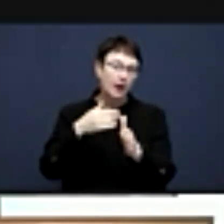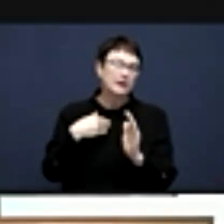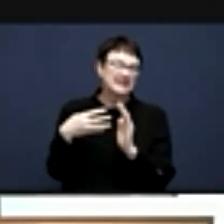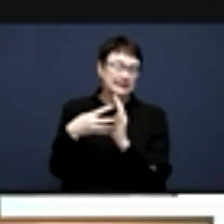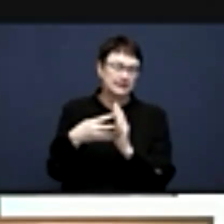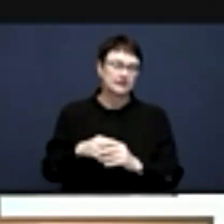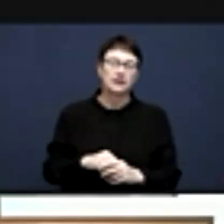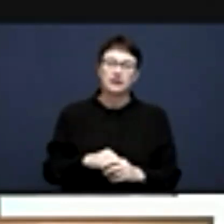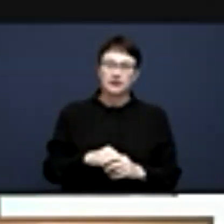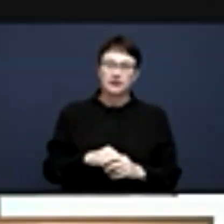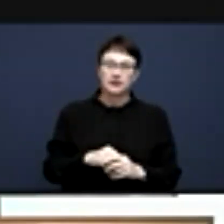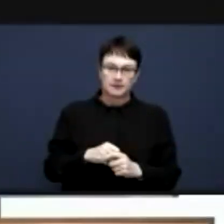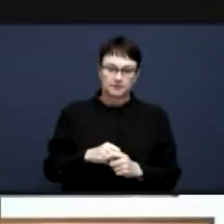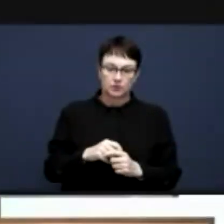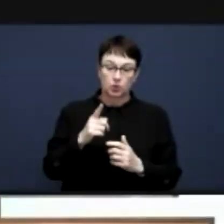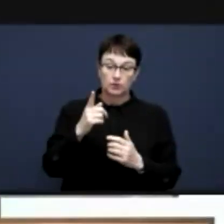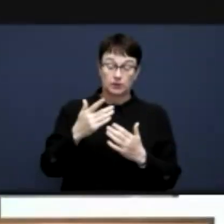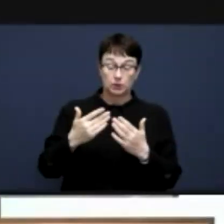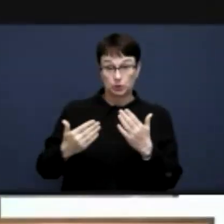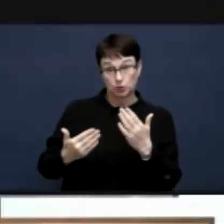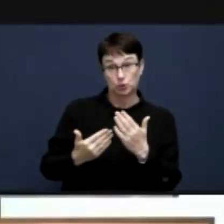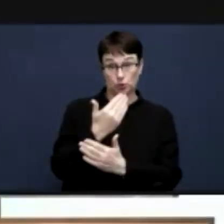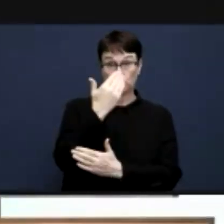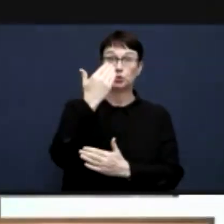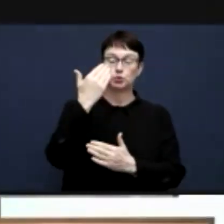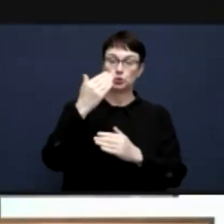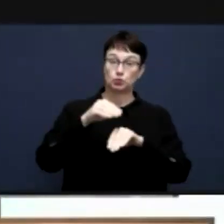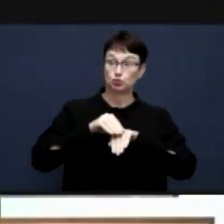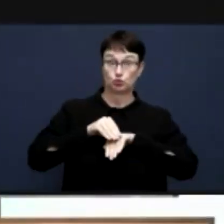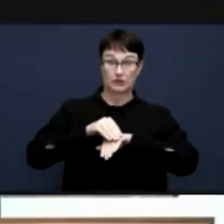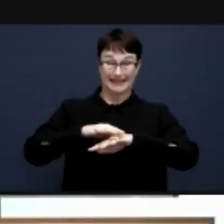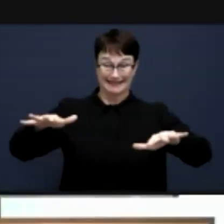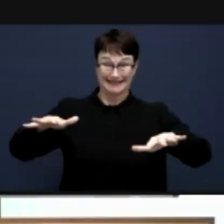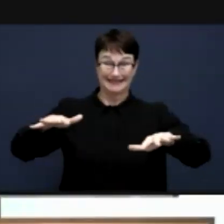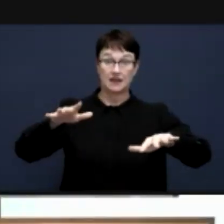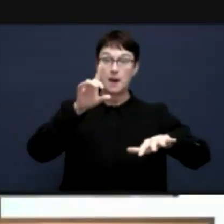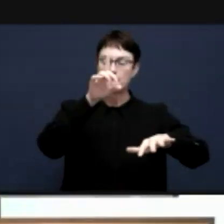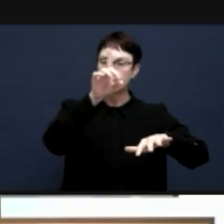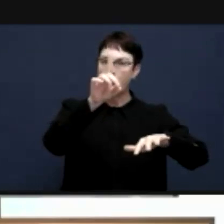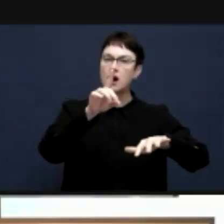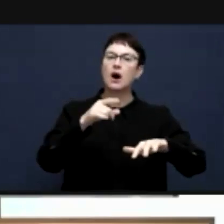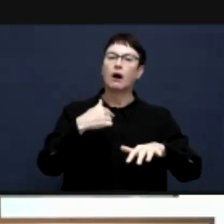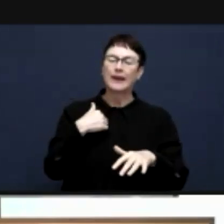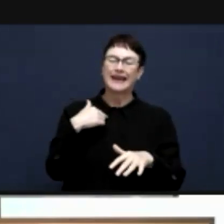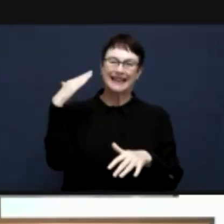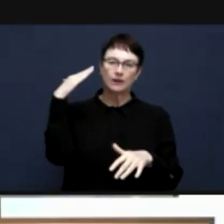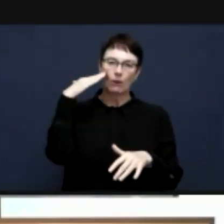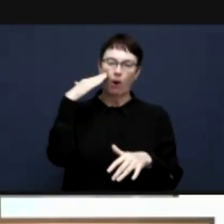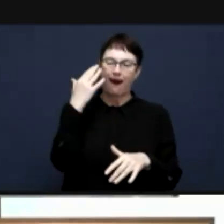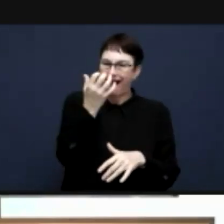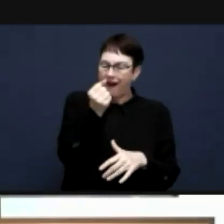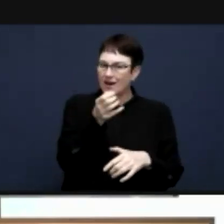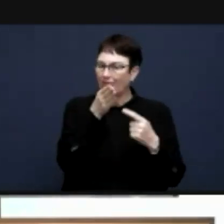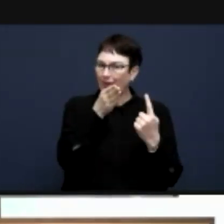blocking for new release, meaning that if there are known accessibility issues in the release, they should be blocking the